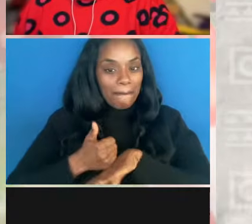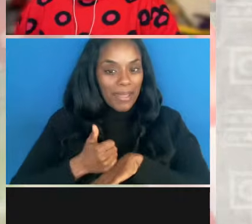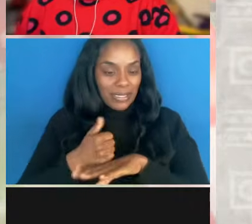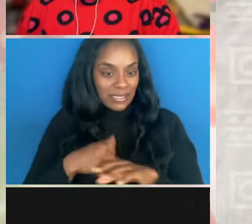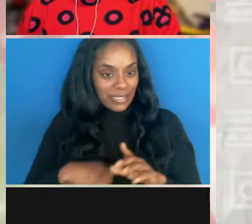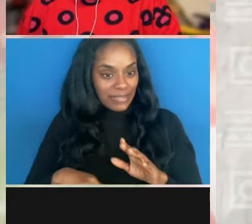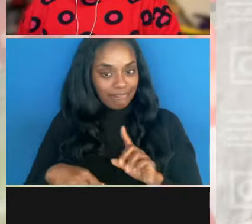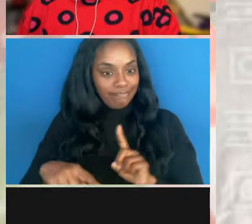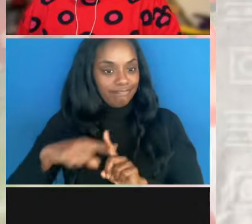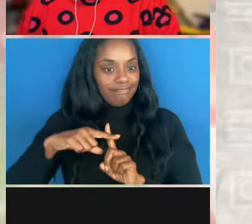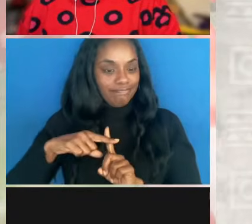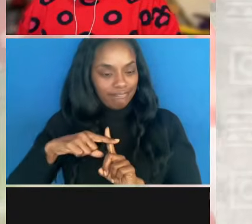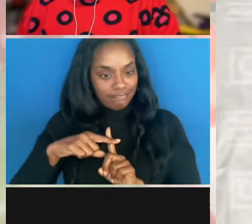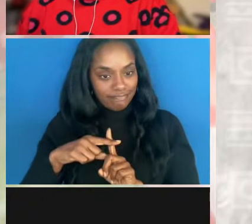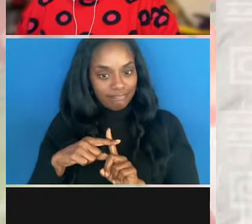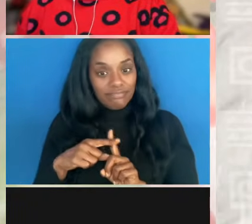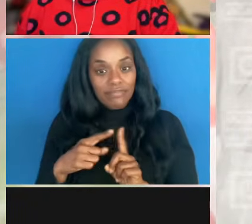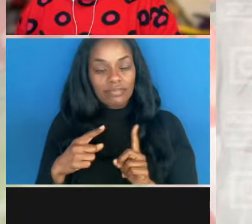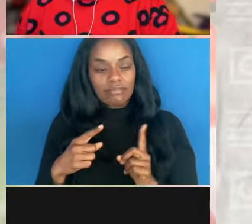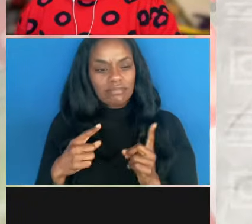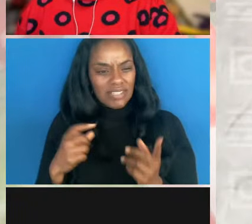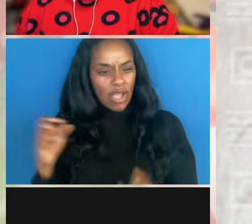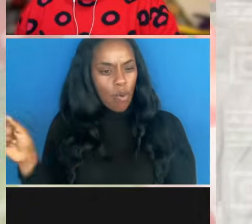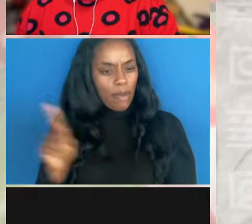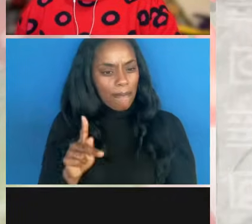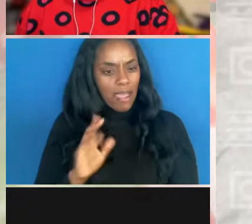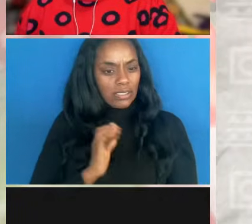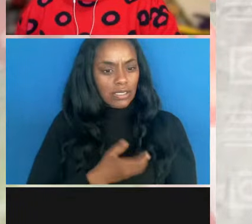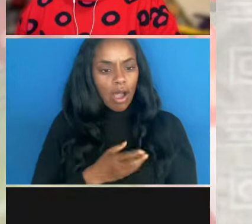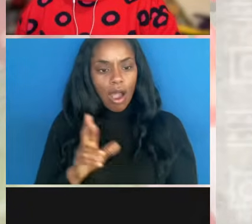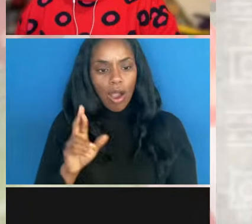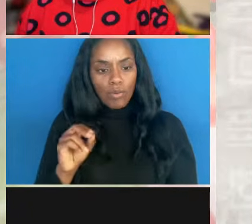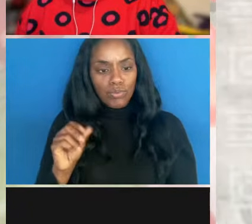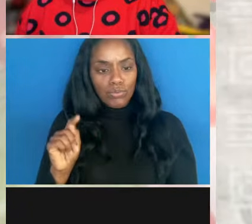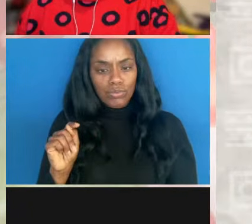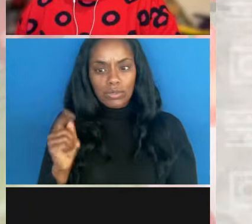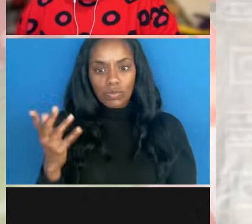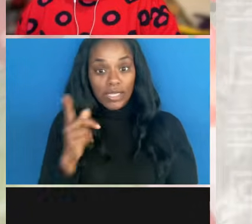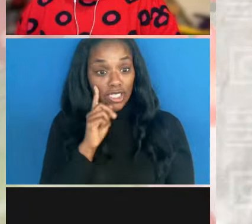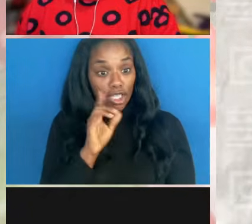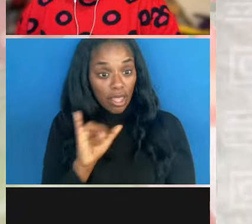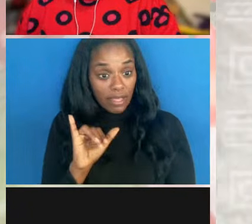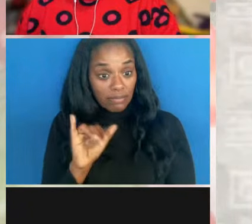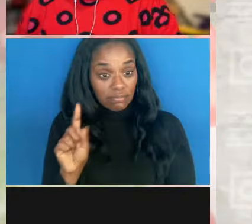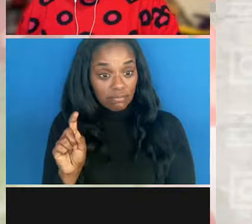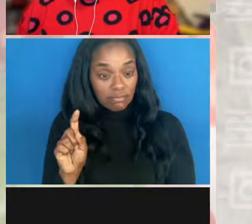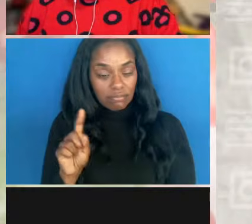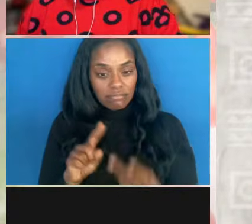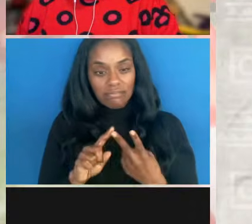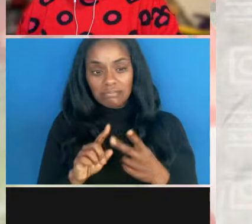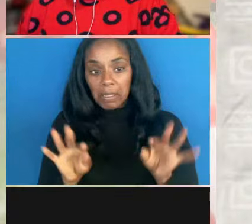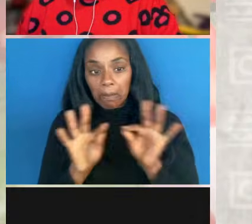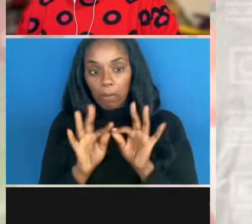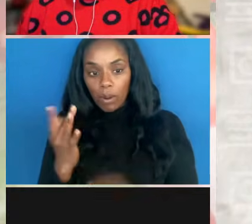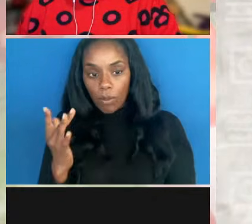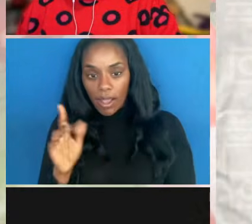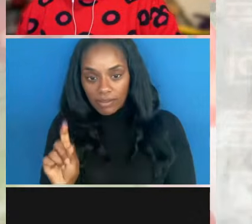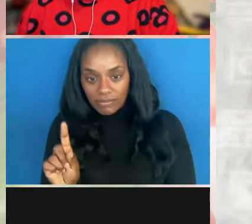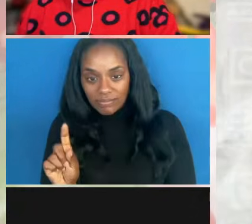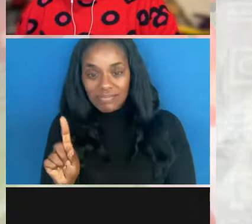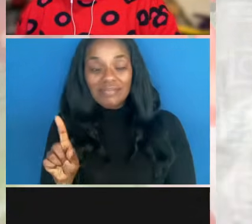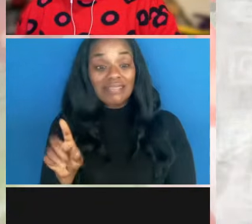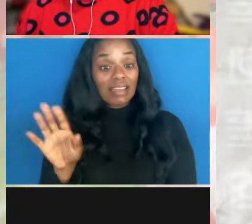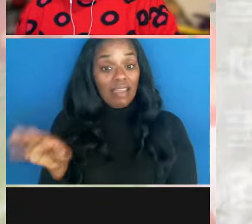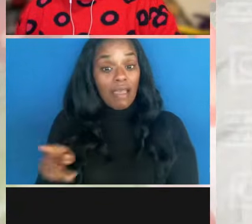So what does returning to our roots look like, and why is it important? Well, first of all, plant-based diets lower